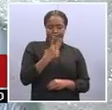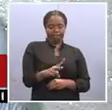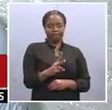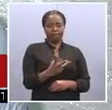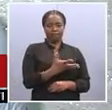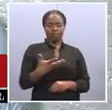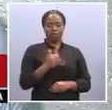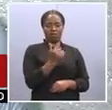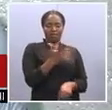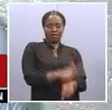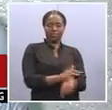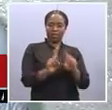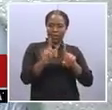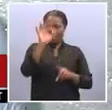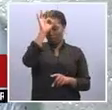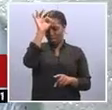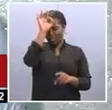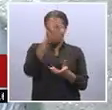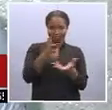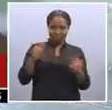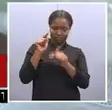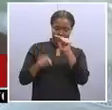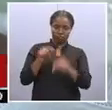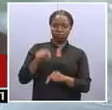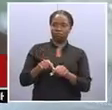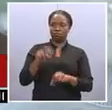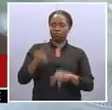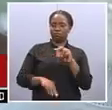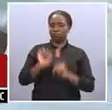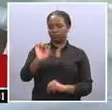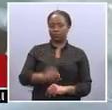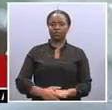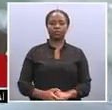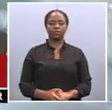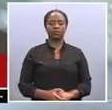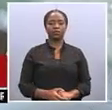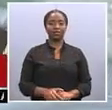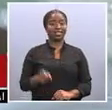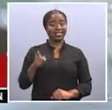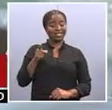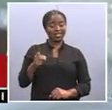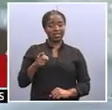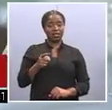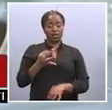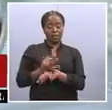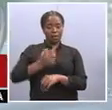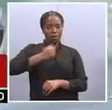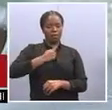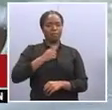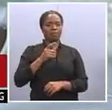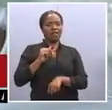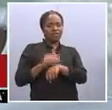says police have to take some of the blame. He had friends who were police. So every time when my mom pressed